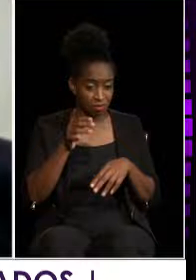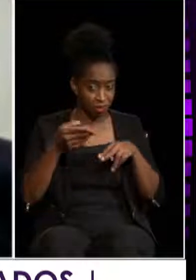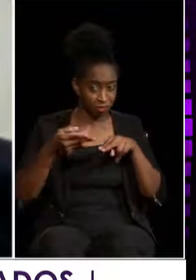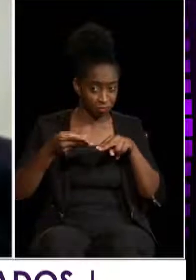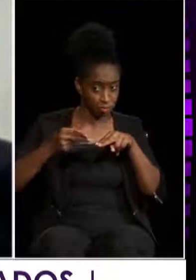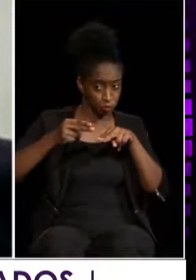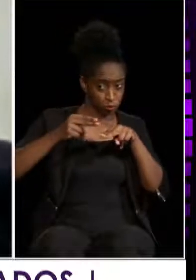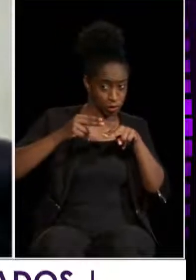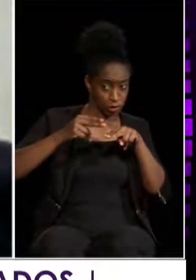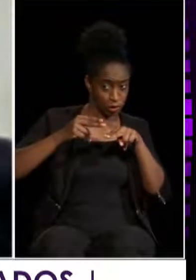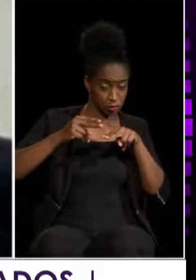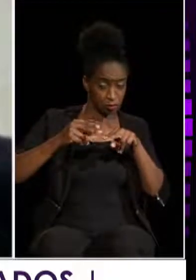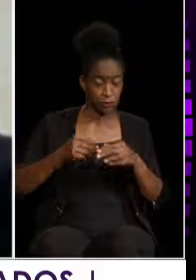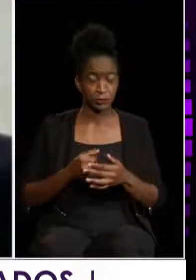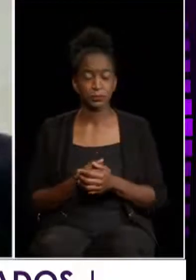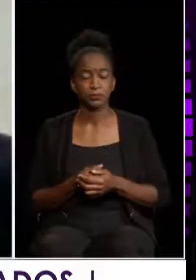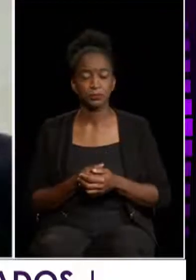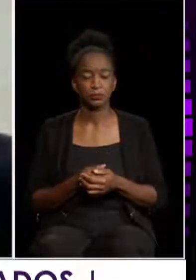I've found